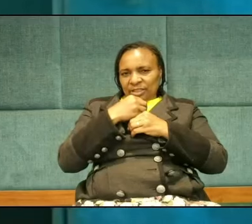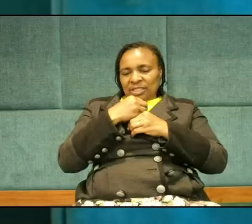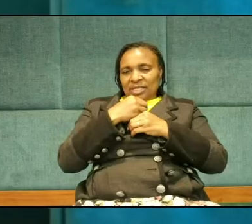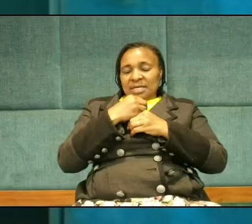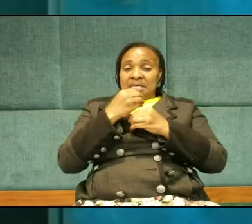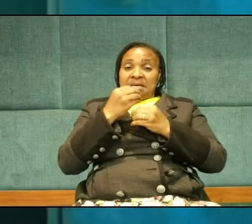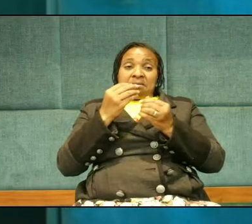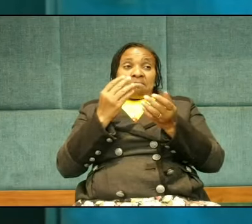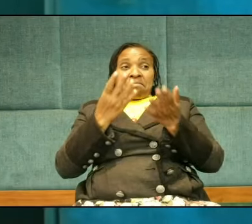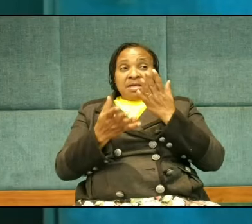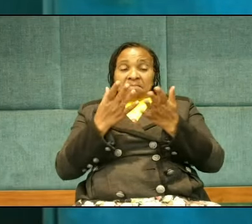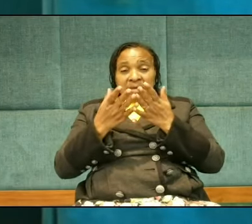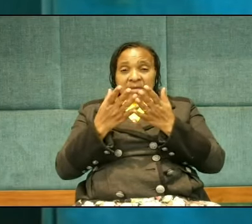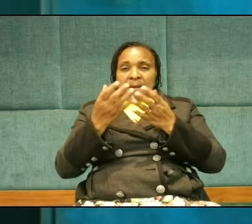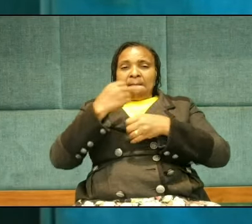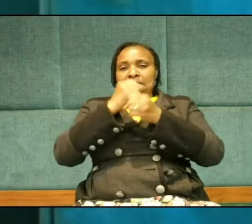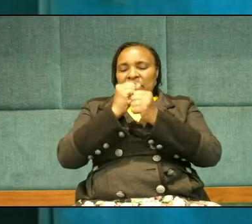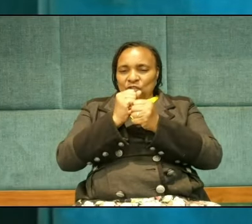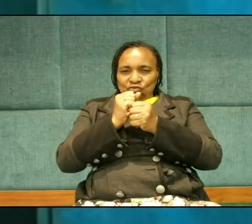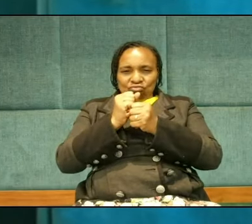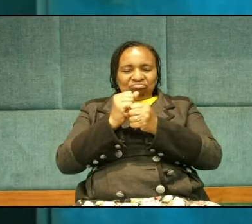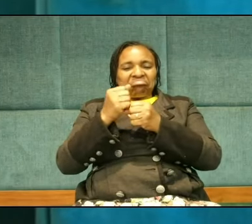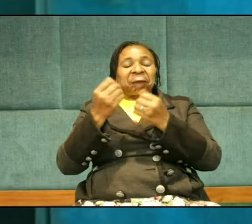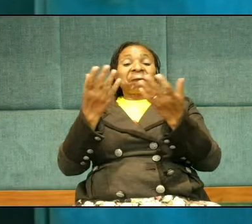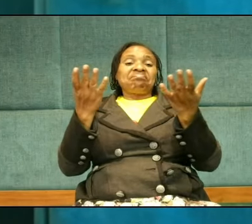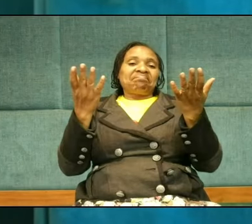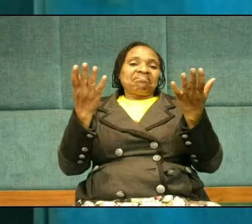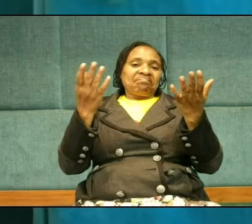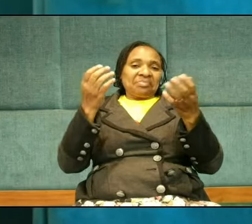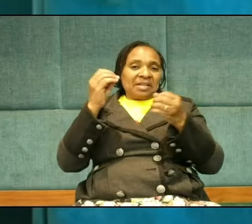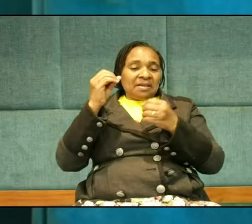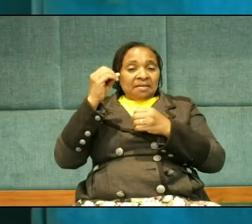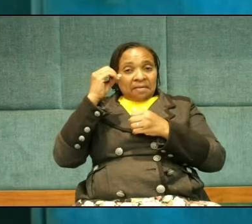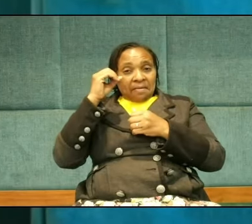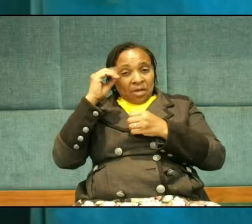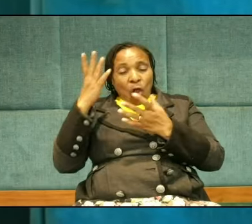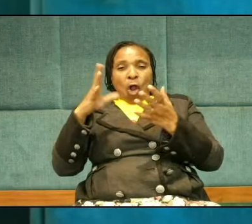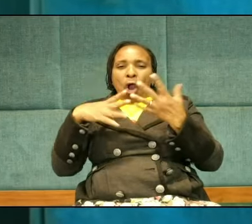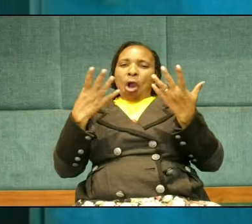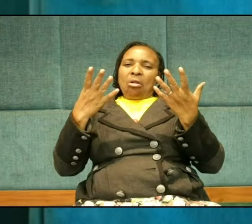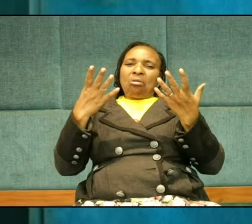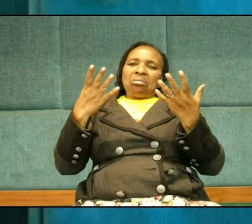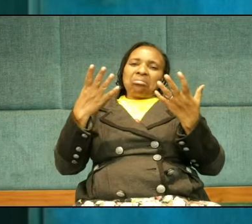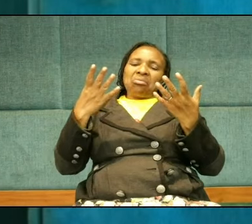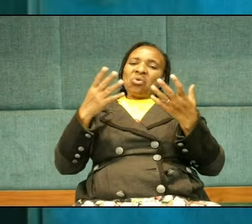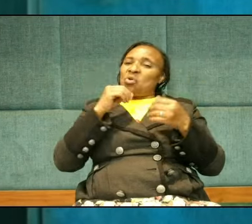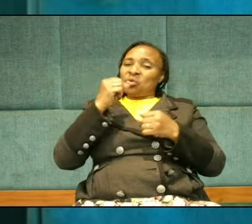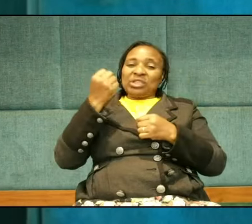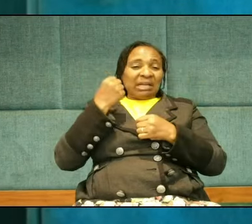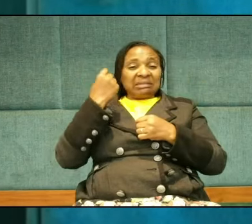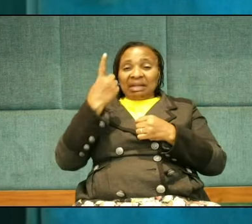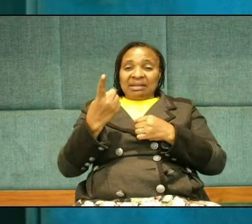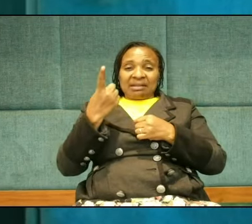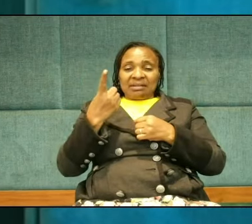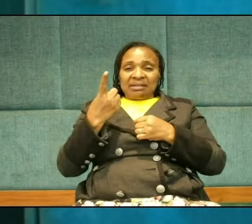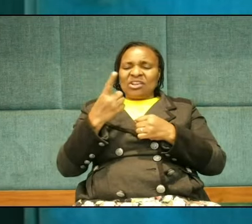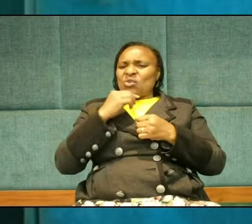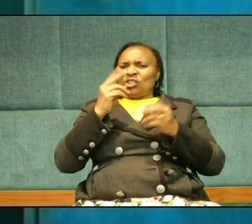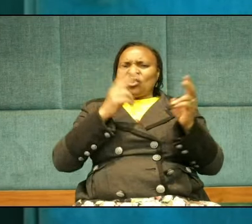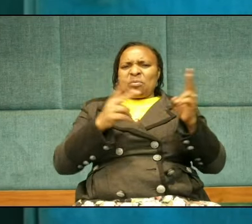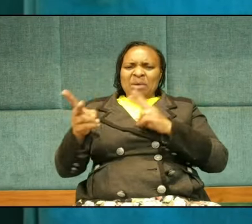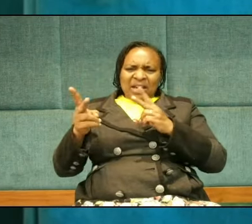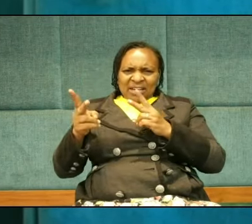either makes you brighter or dumber. Not necessarily that some people eat things